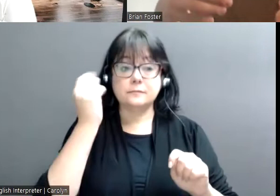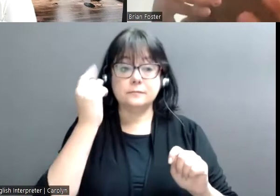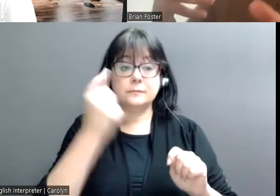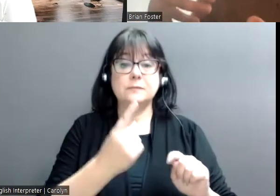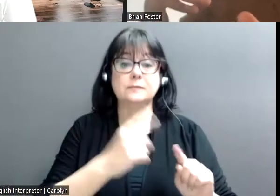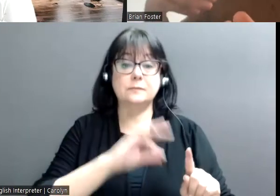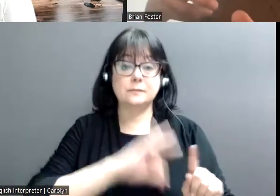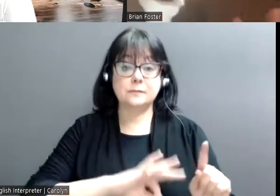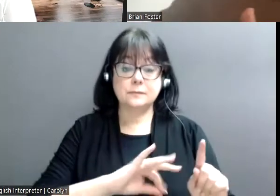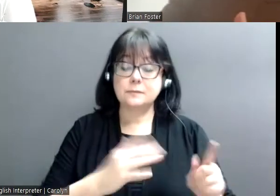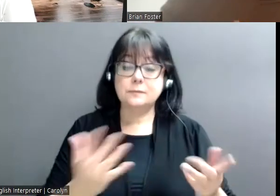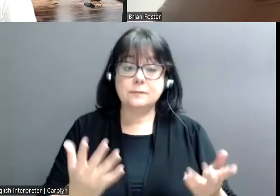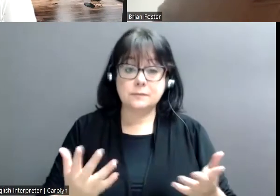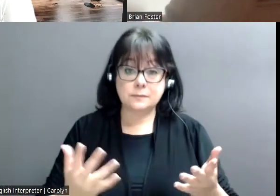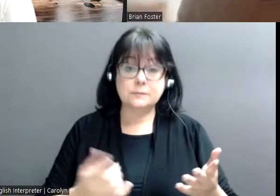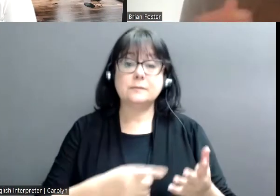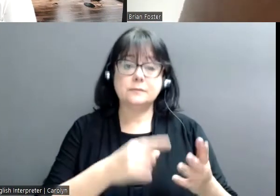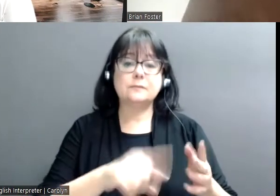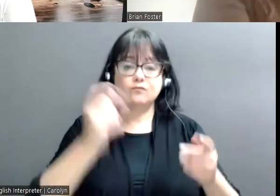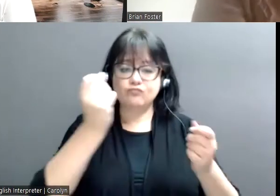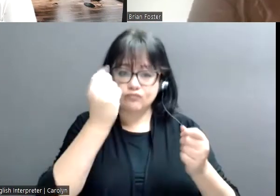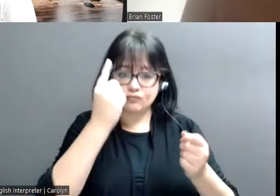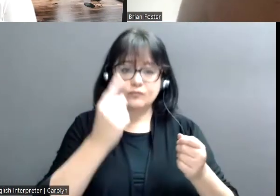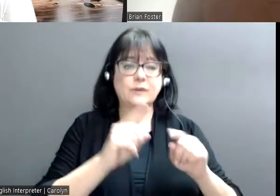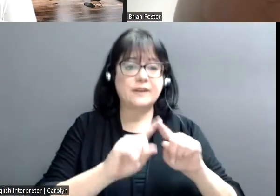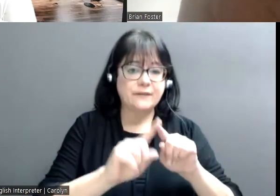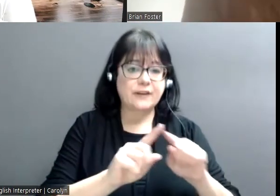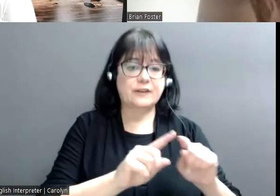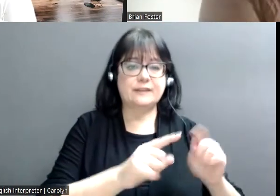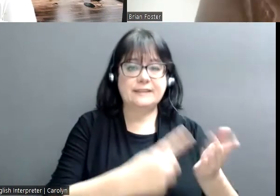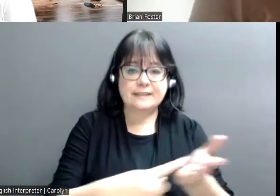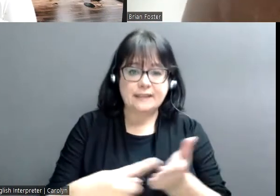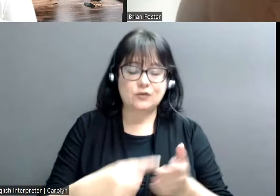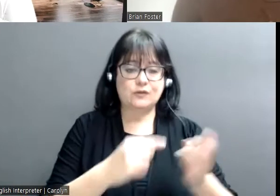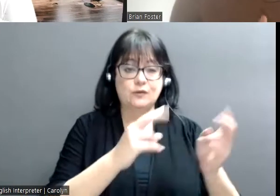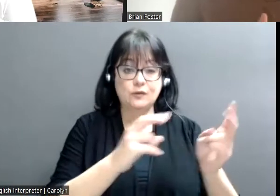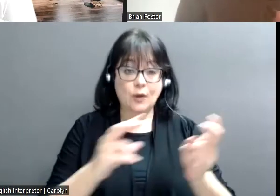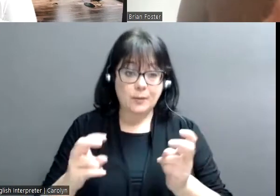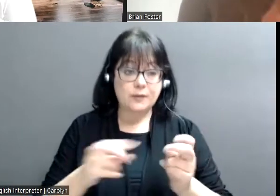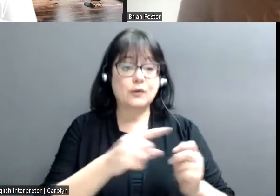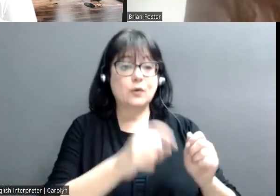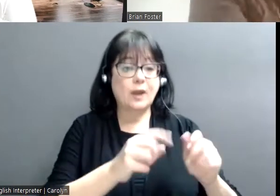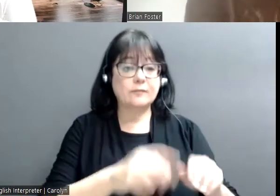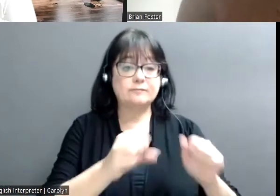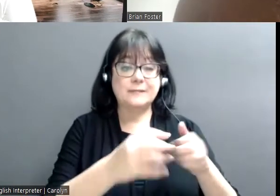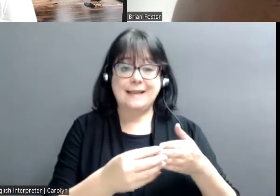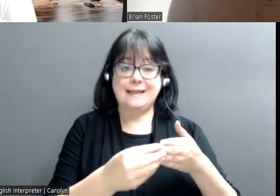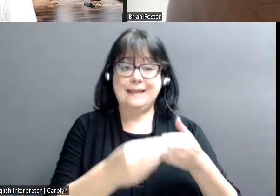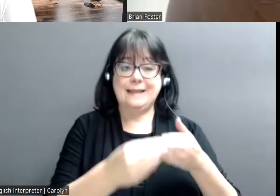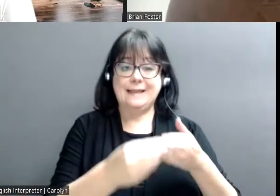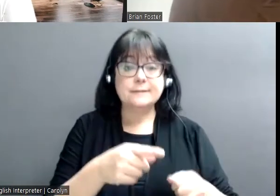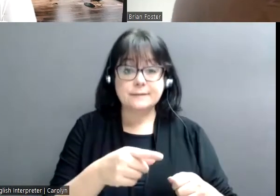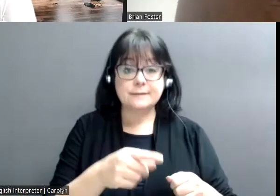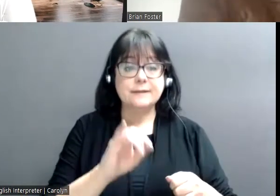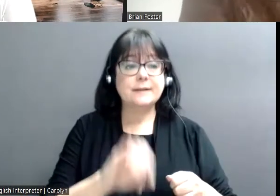of the upfront conversations, and you get to lead the sort of the move as a leader towards a sort of